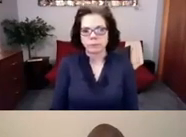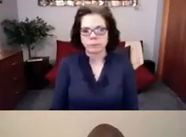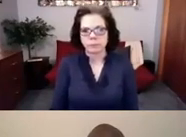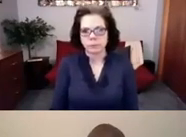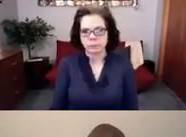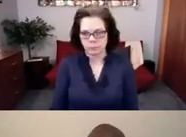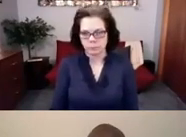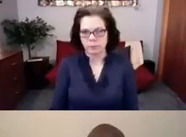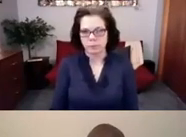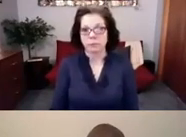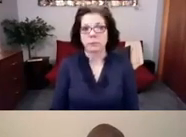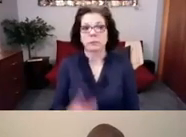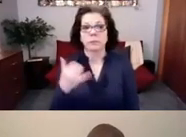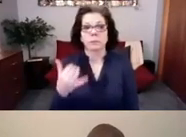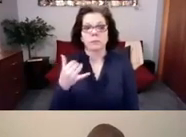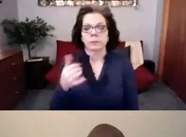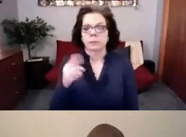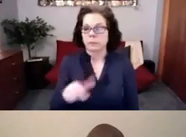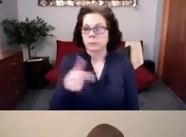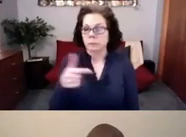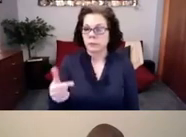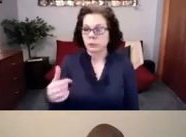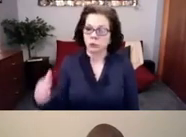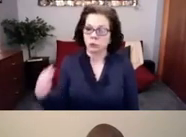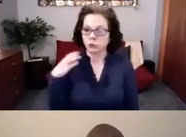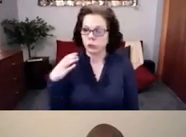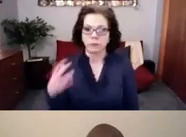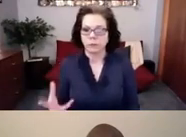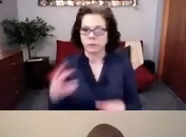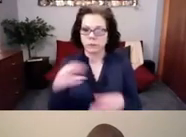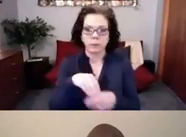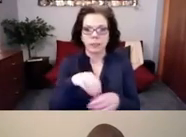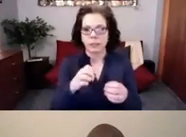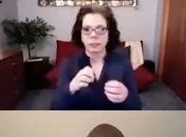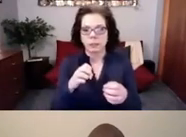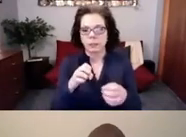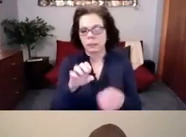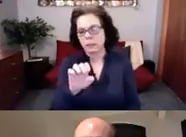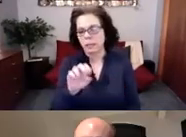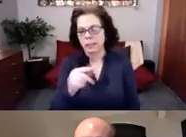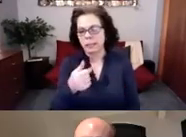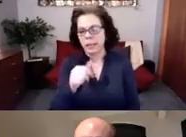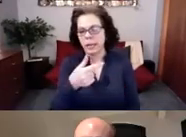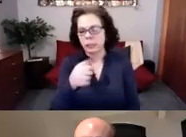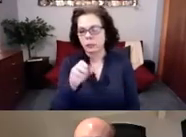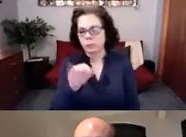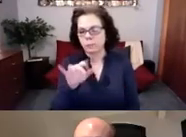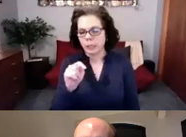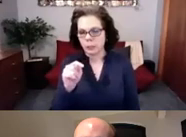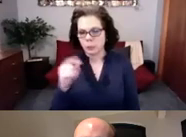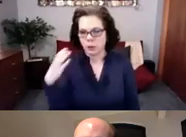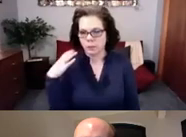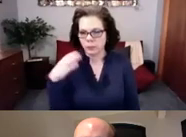And now I will pass the mic over to our Chief Engagement Officer, Ms. Latifah Phillips. Good